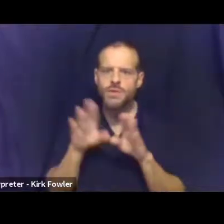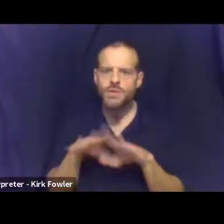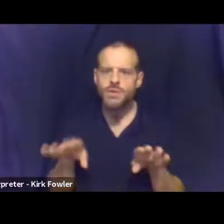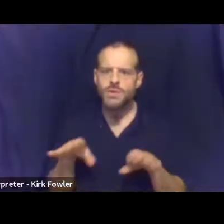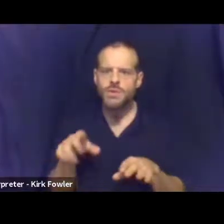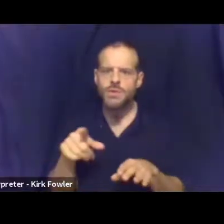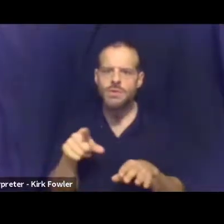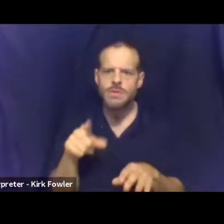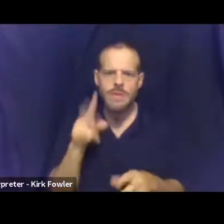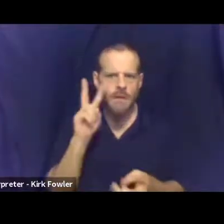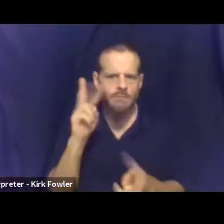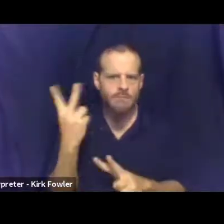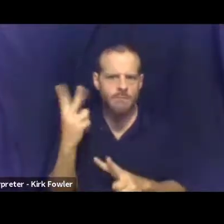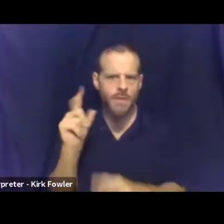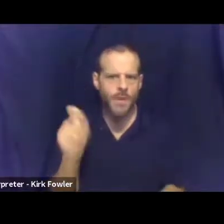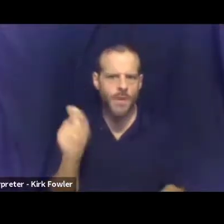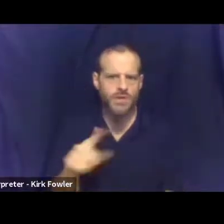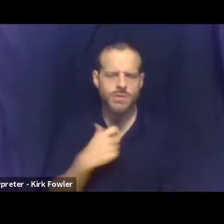misunderstand the question? I'm sorry.